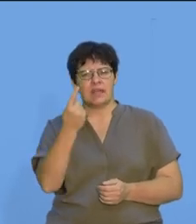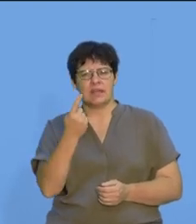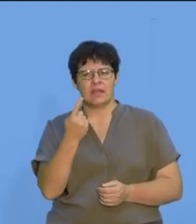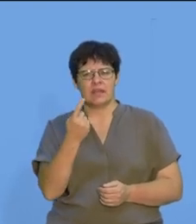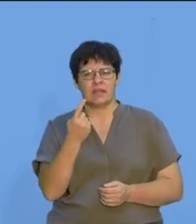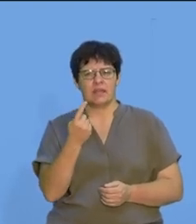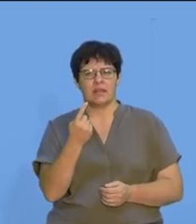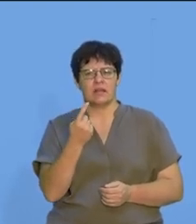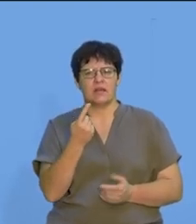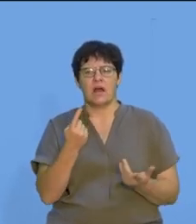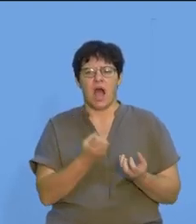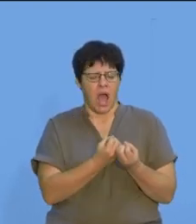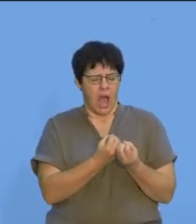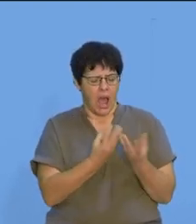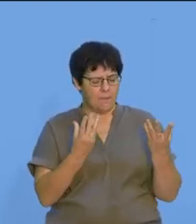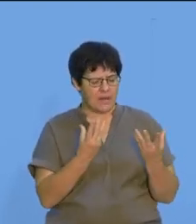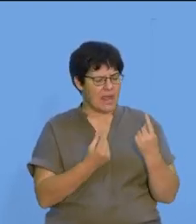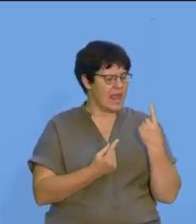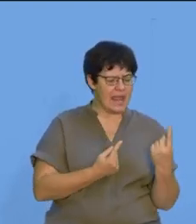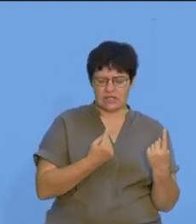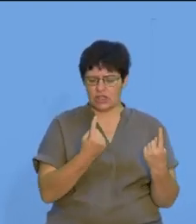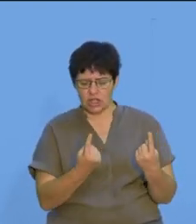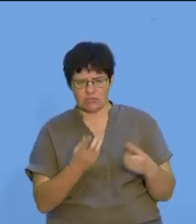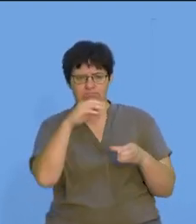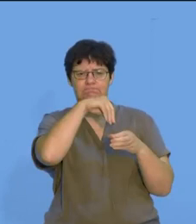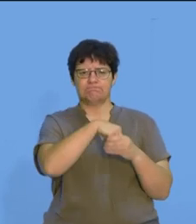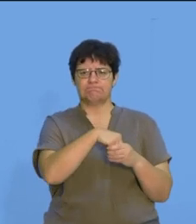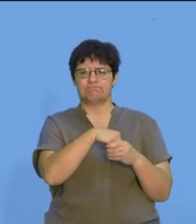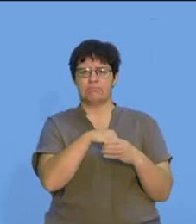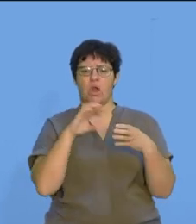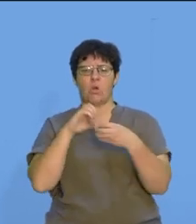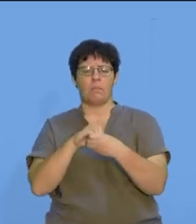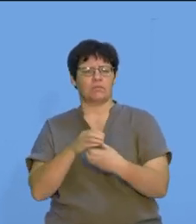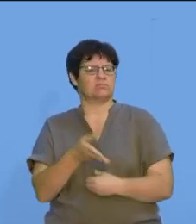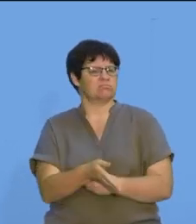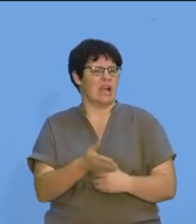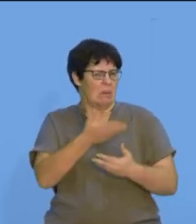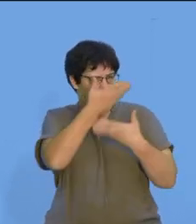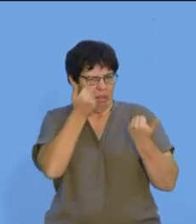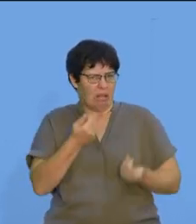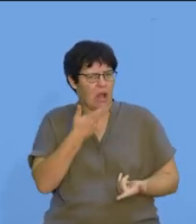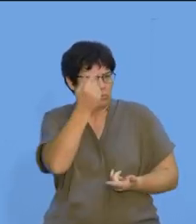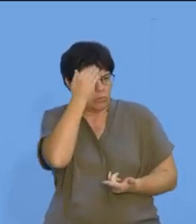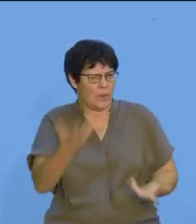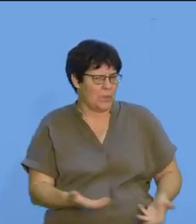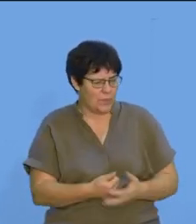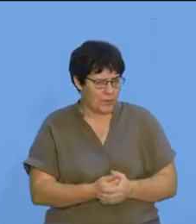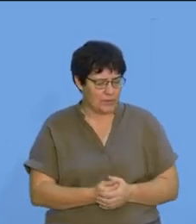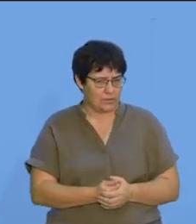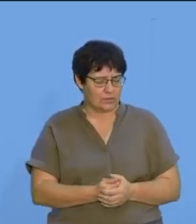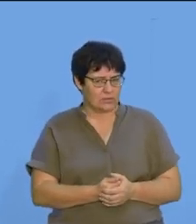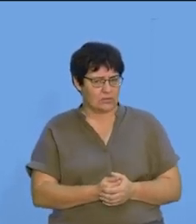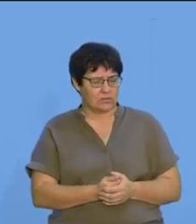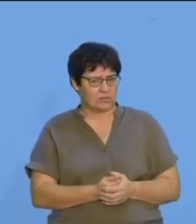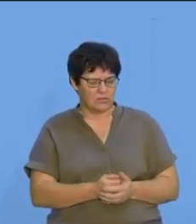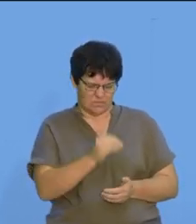tell what quantity or amount of each element is found in a compound, right? First thing first, let's break it down. What